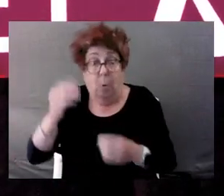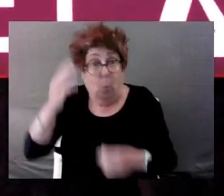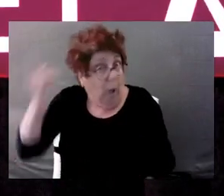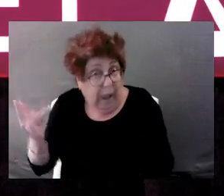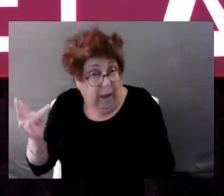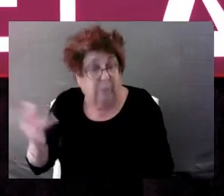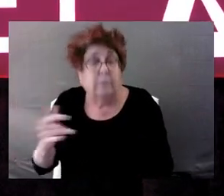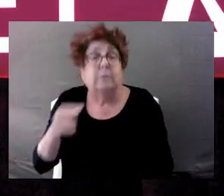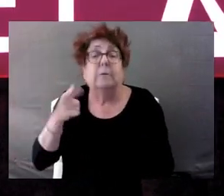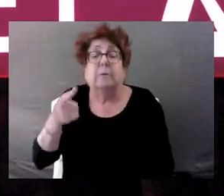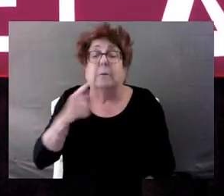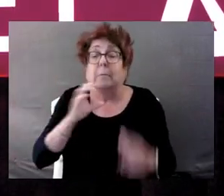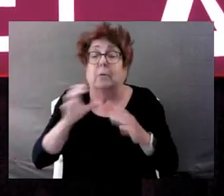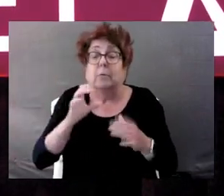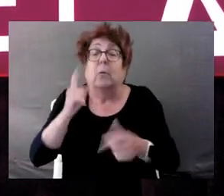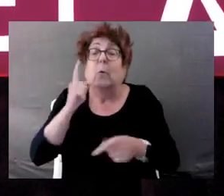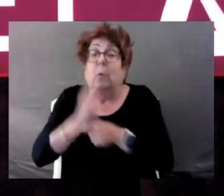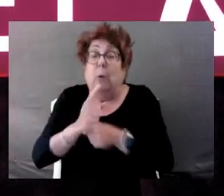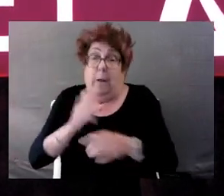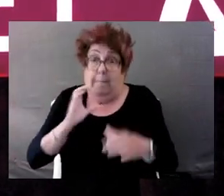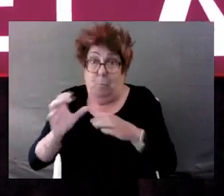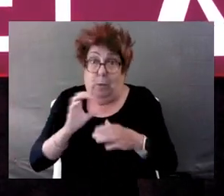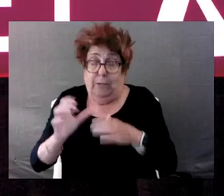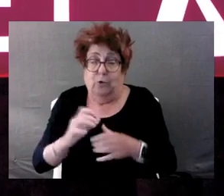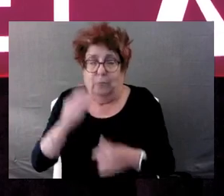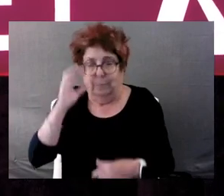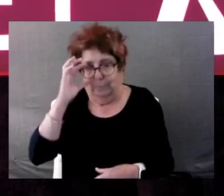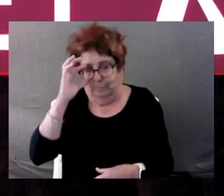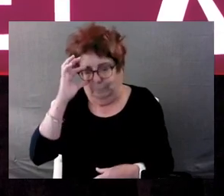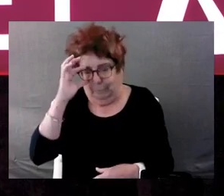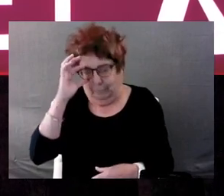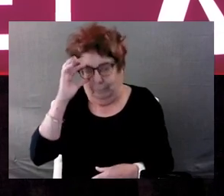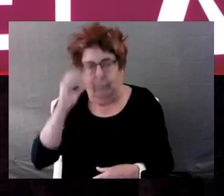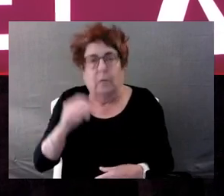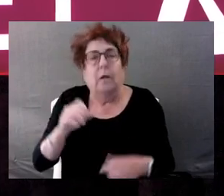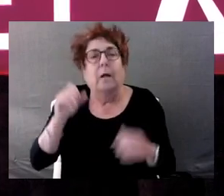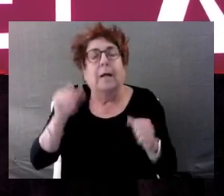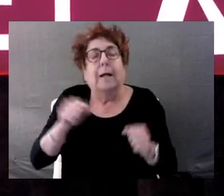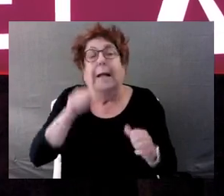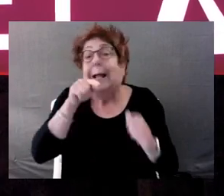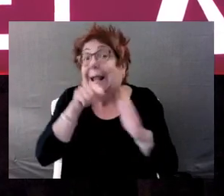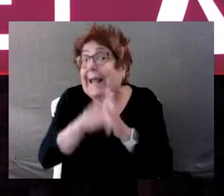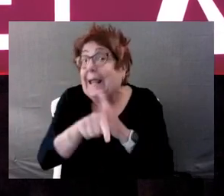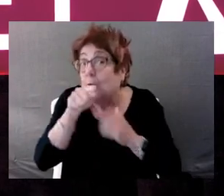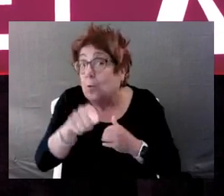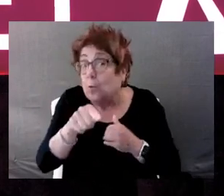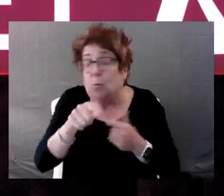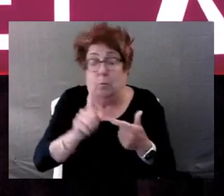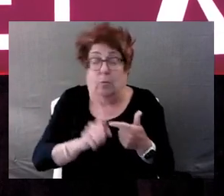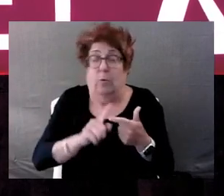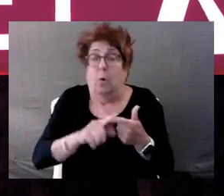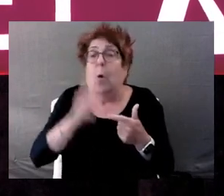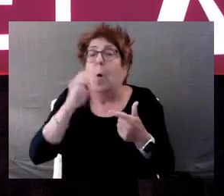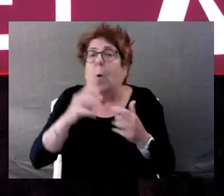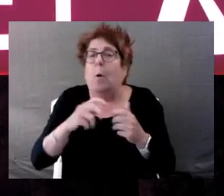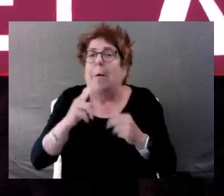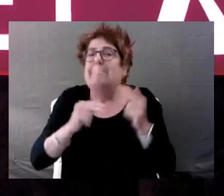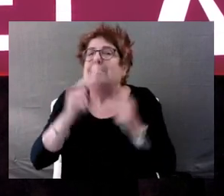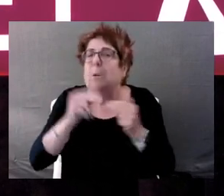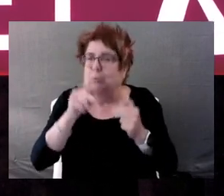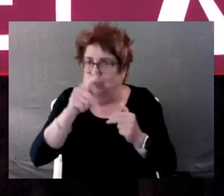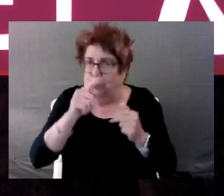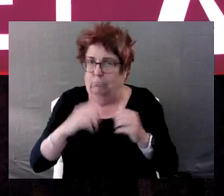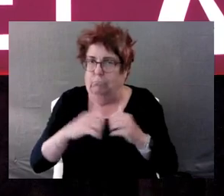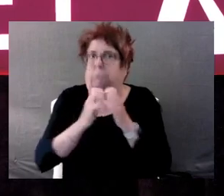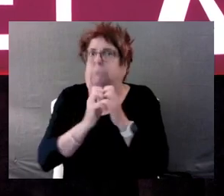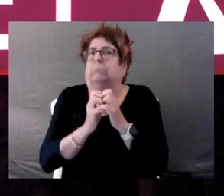Communications, the right communications, can either kill you or build you. And we